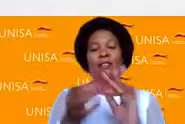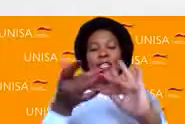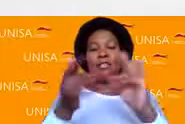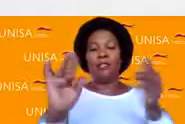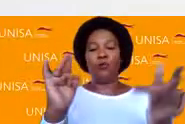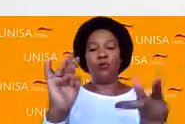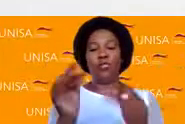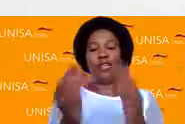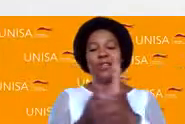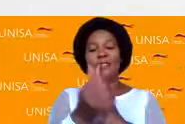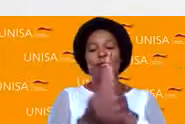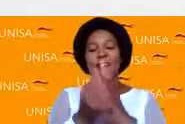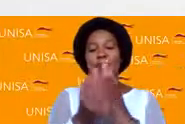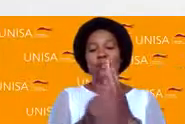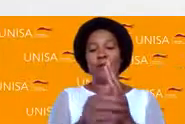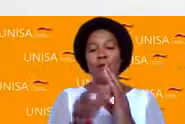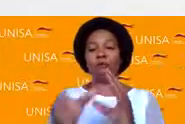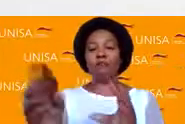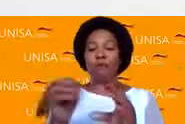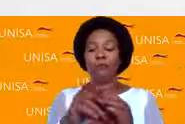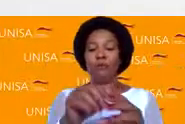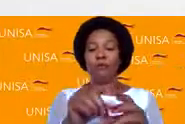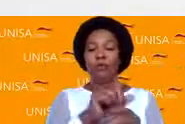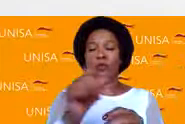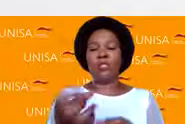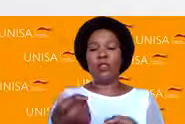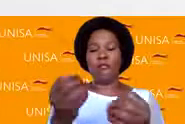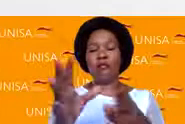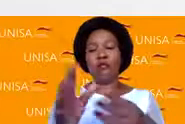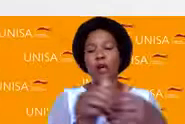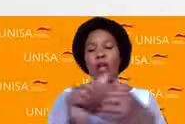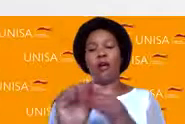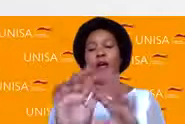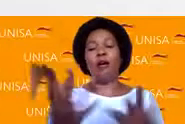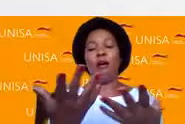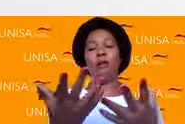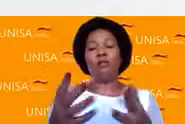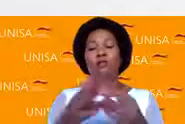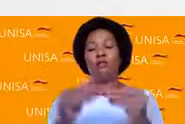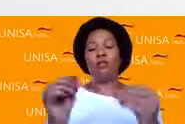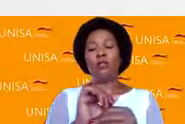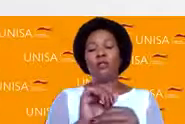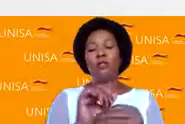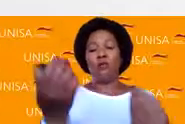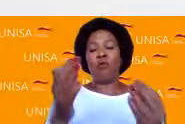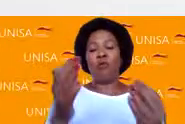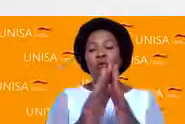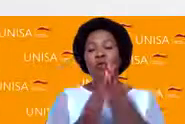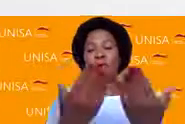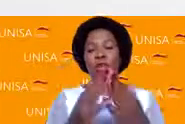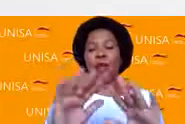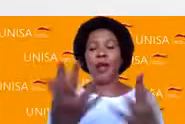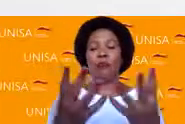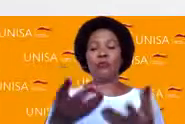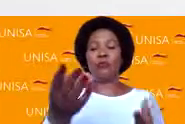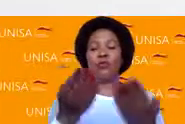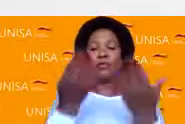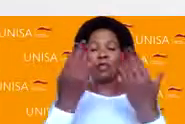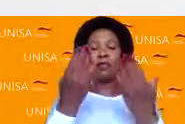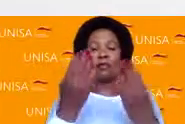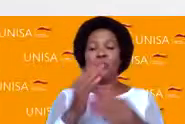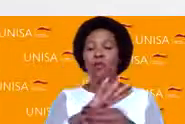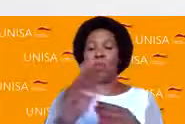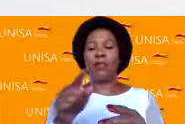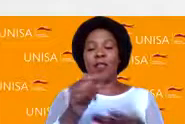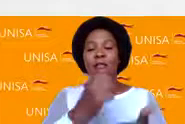are allocated to you, and they provide you with guidance on how to complete the material and how to study. They're not there to help you with